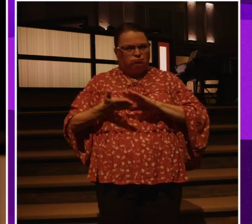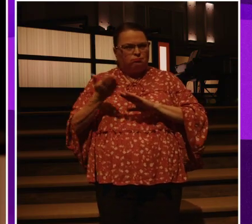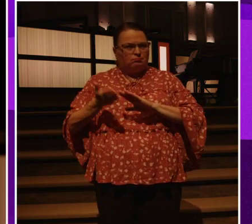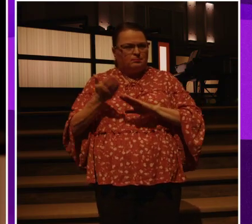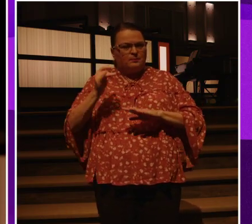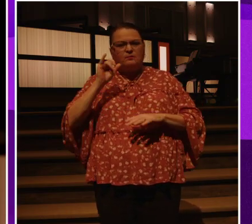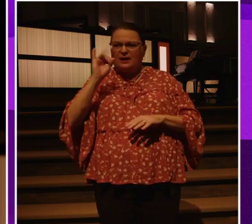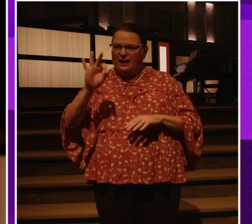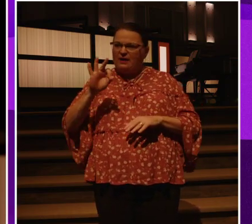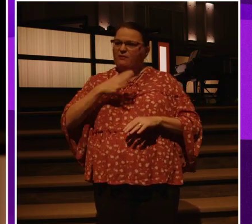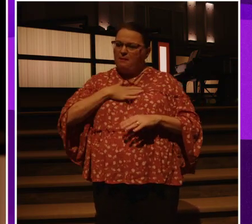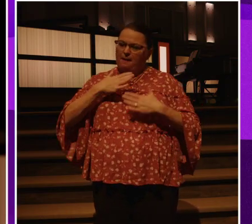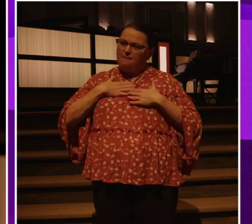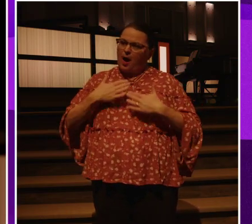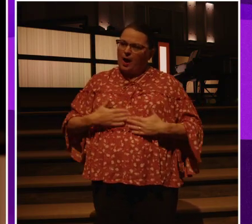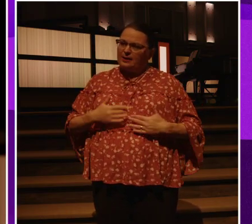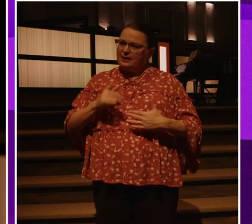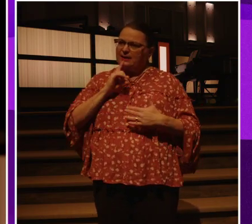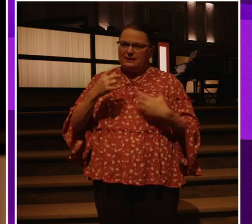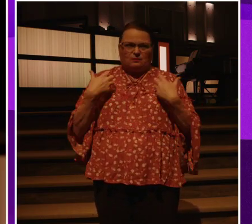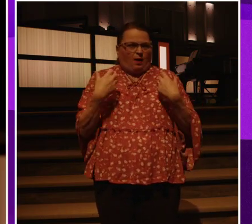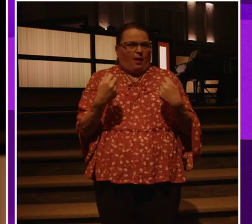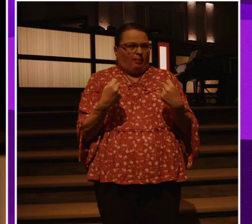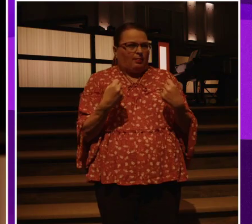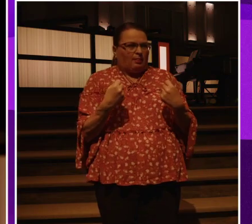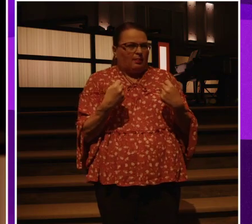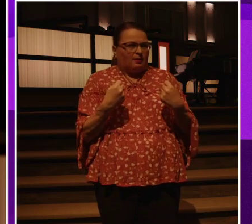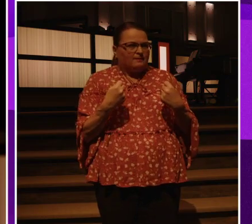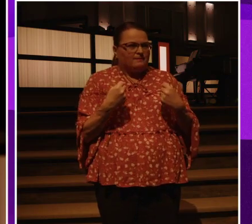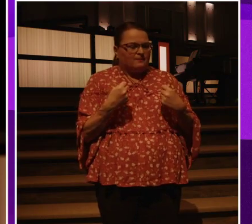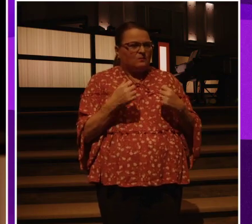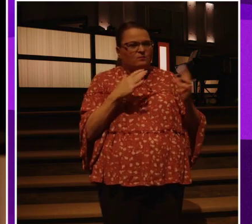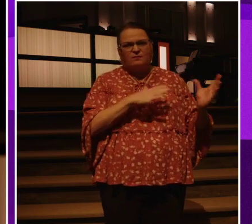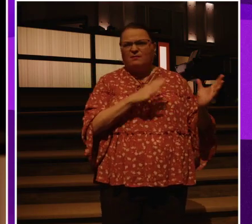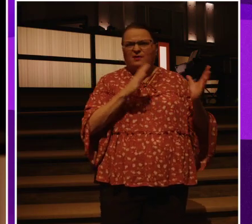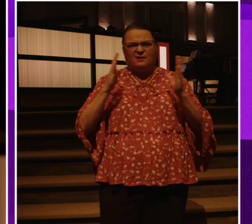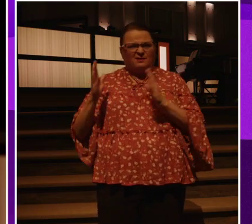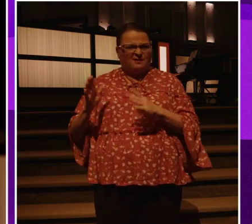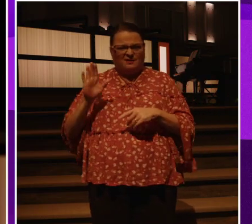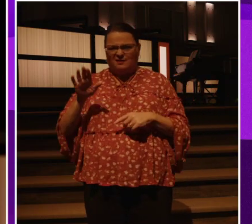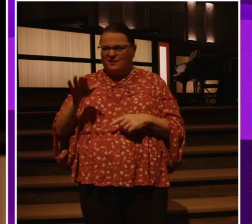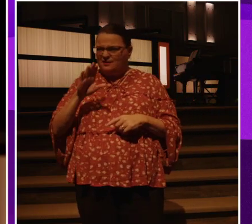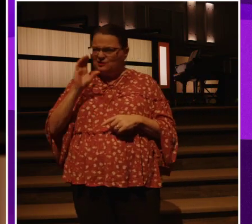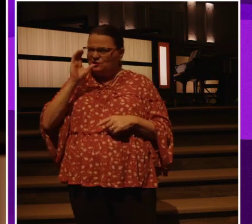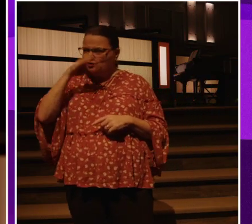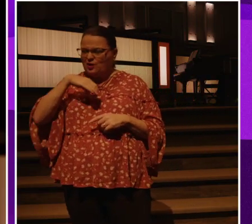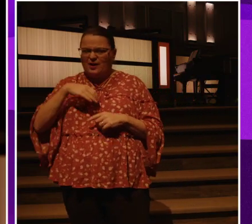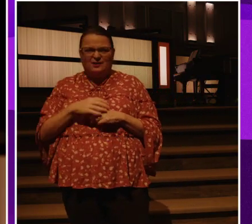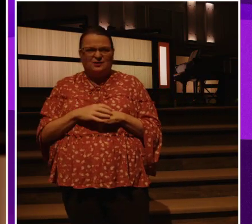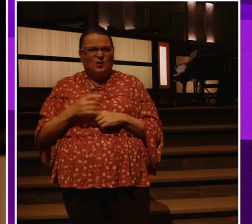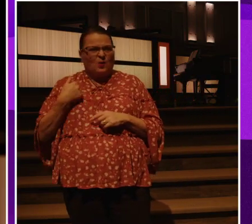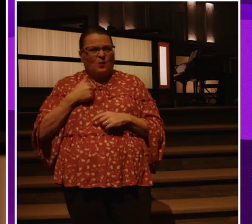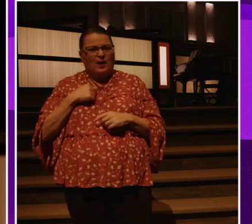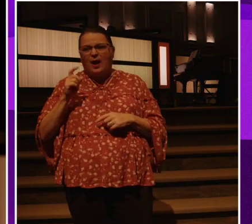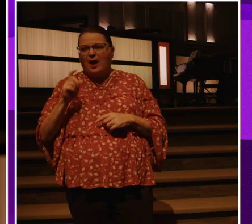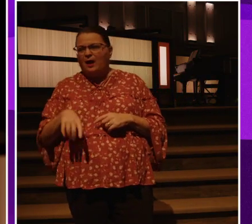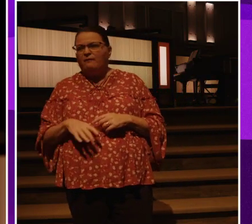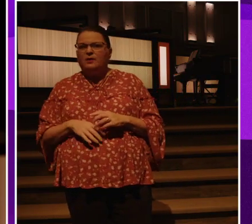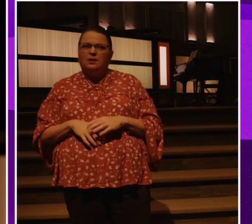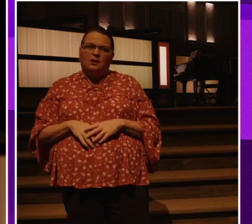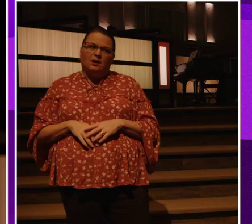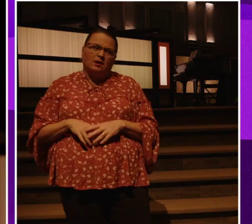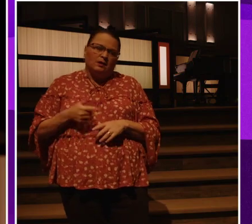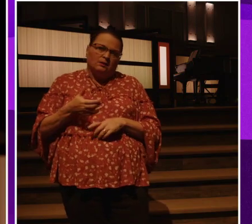my body is well. Isn't it strange that we have to commit ourselves,